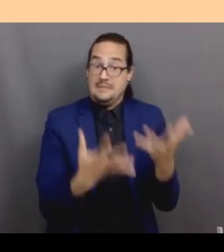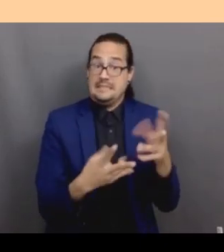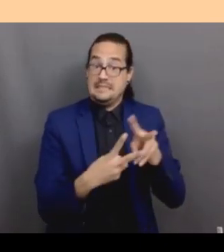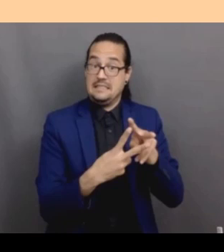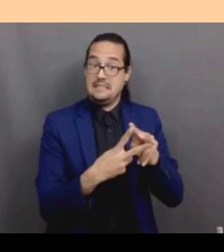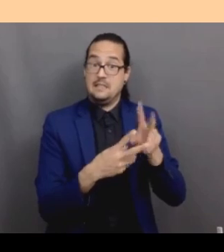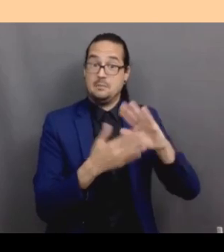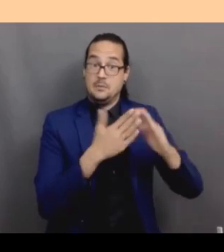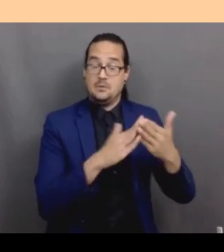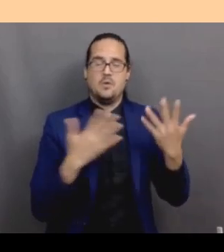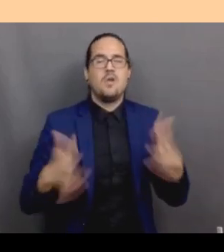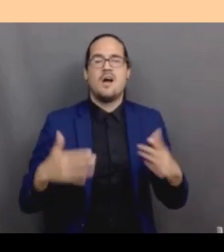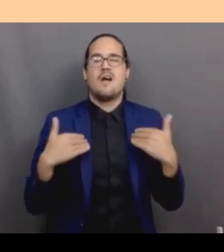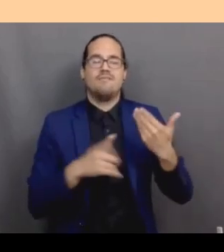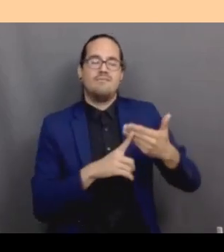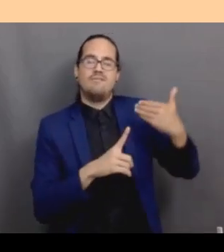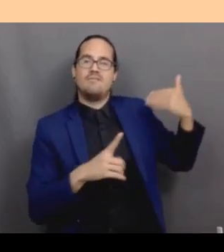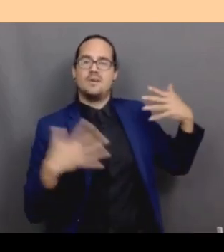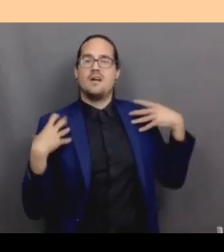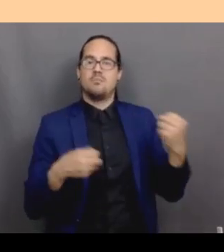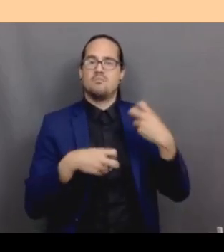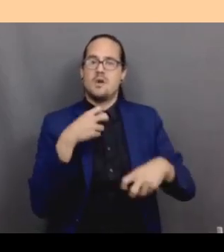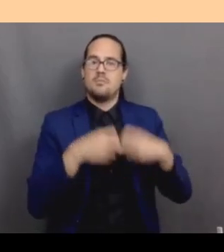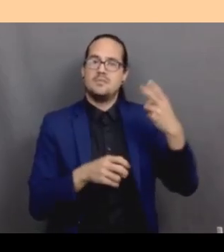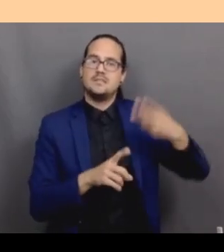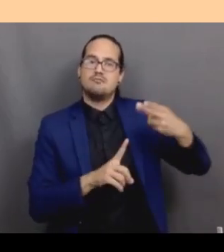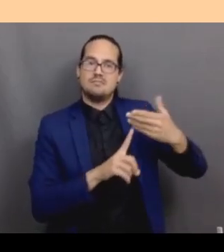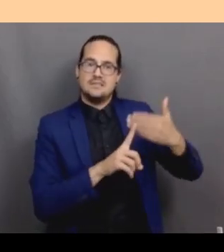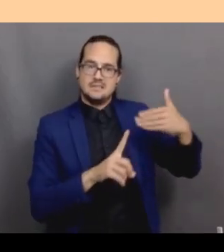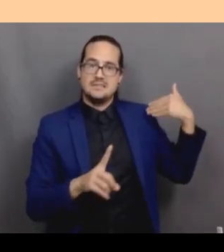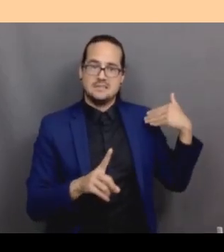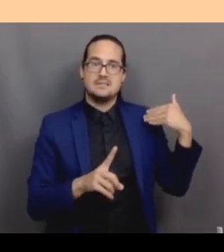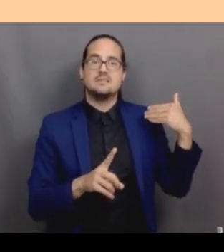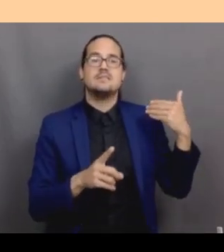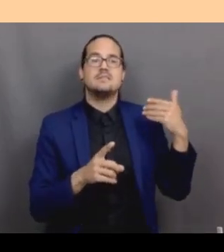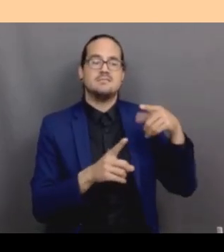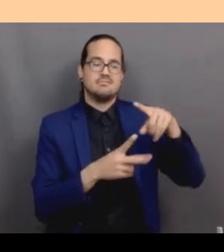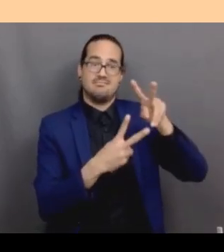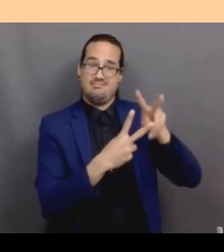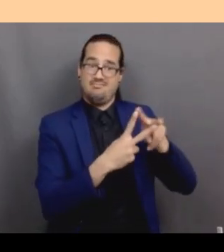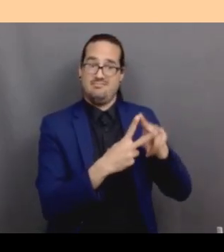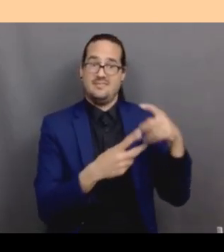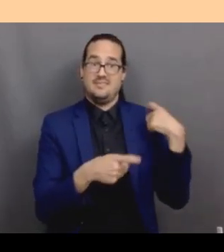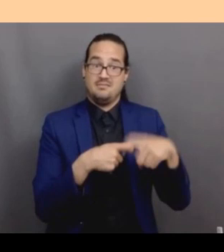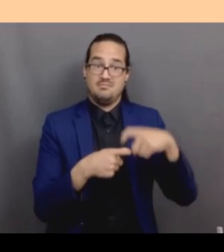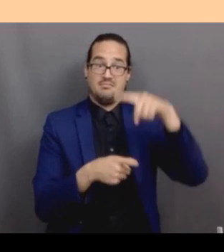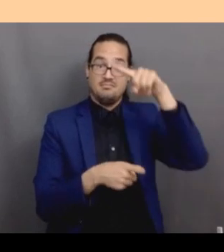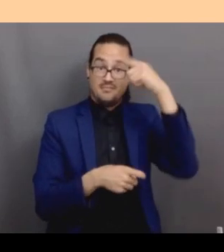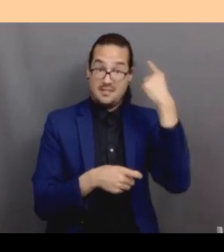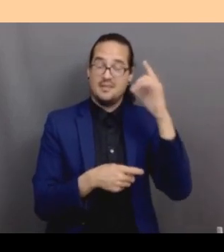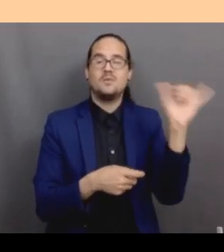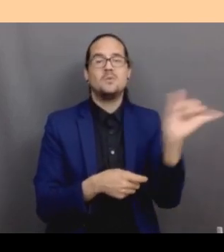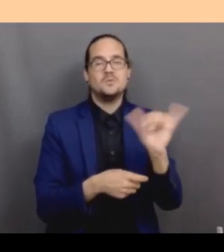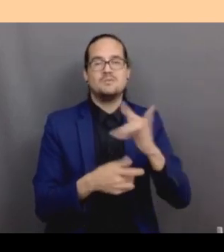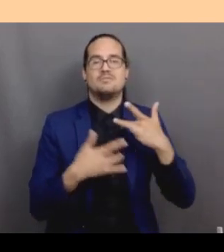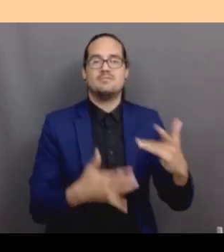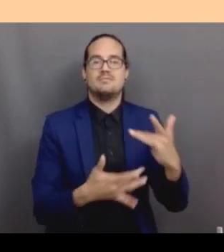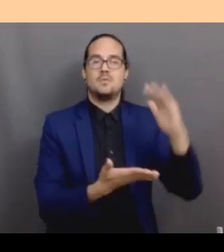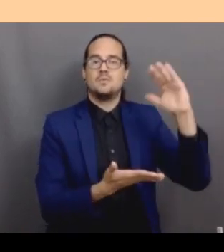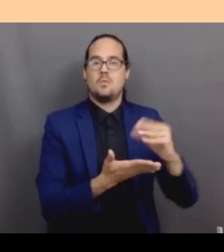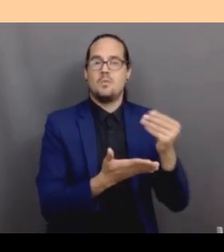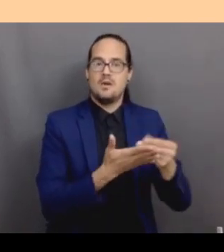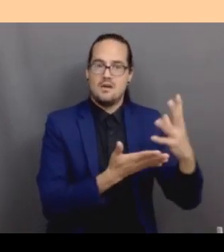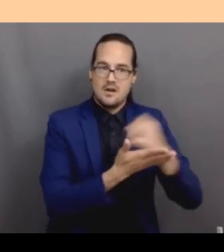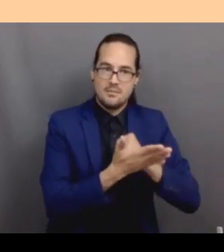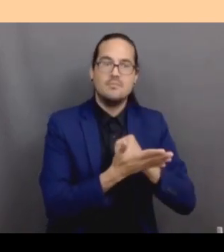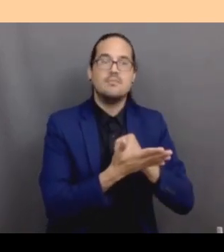people who are low income, that they live in more congregated areas. They may